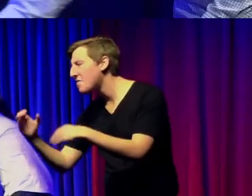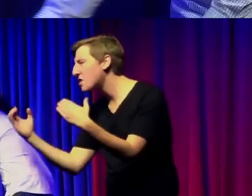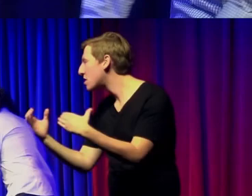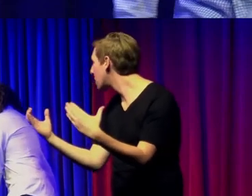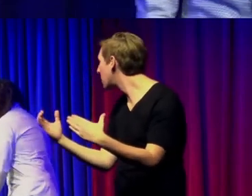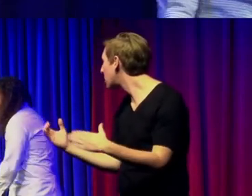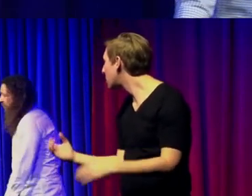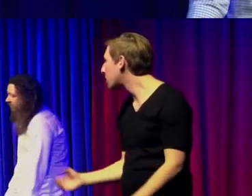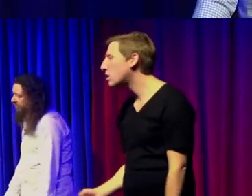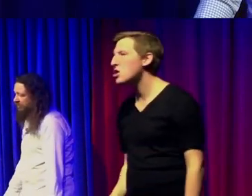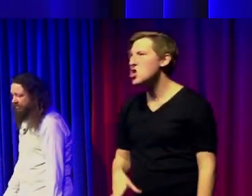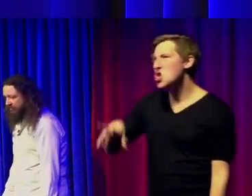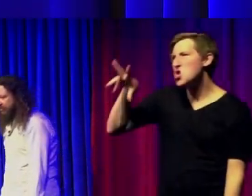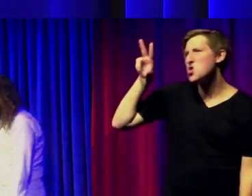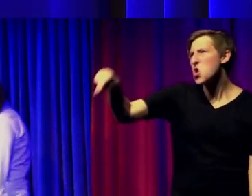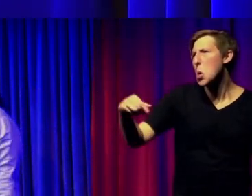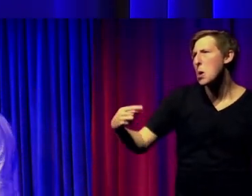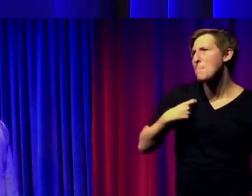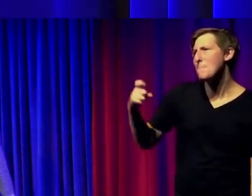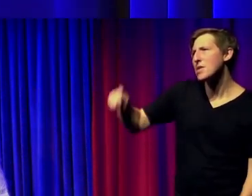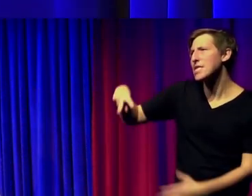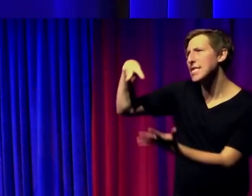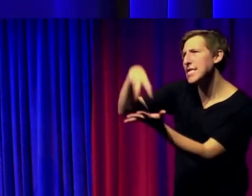to stand. All right.